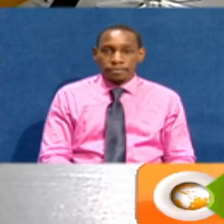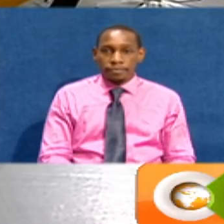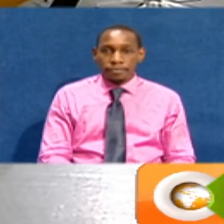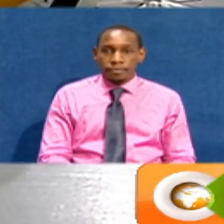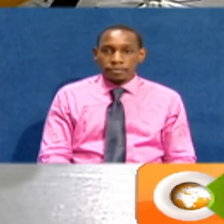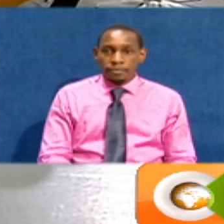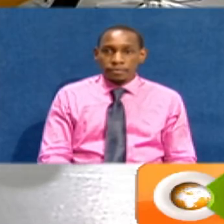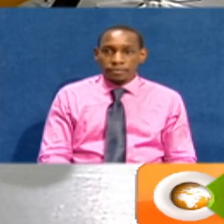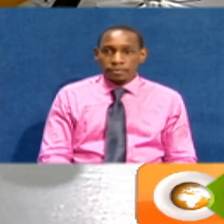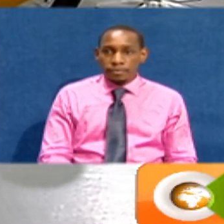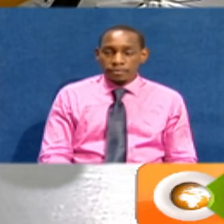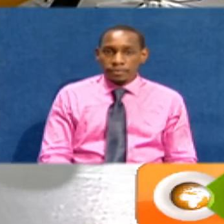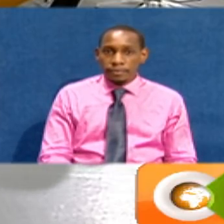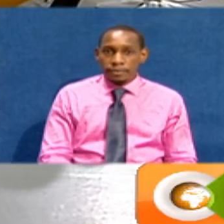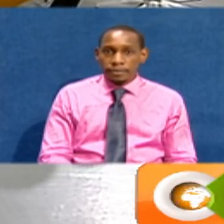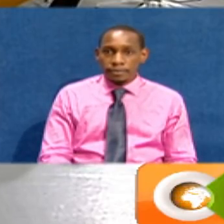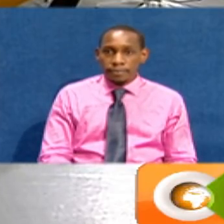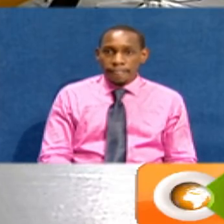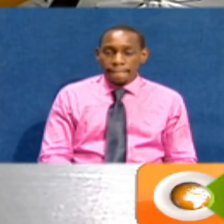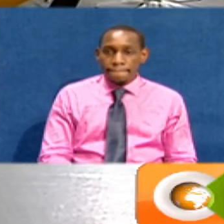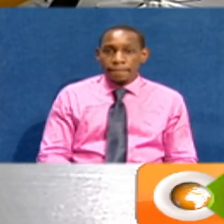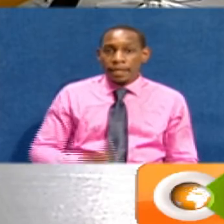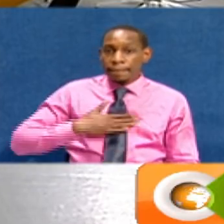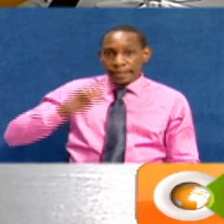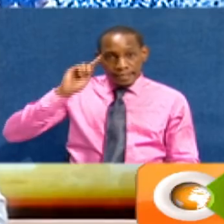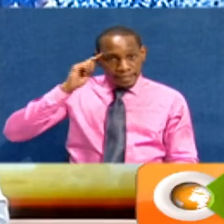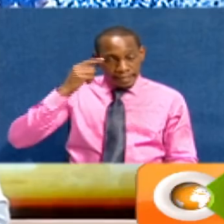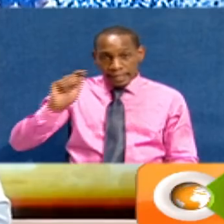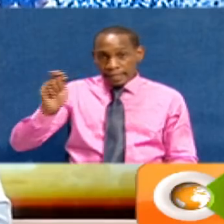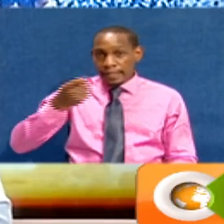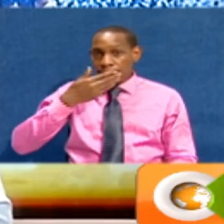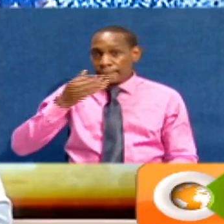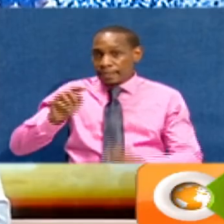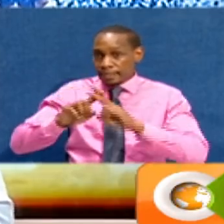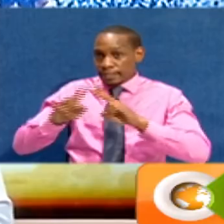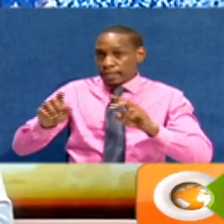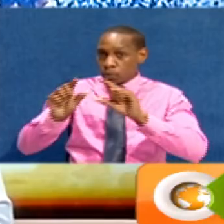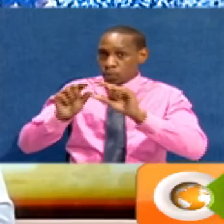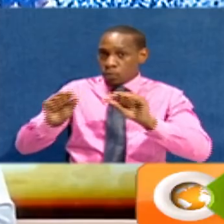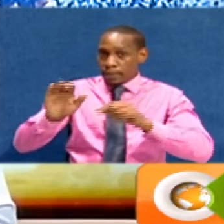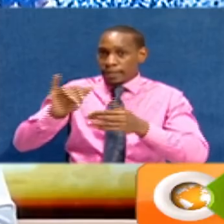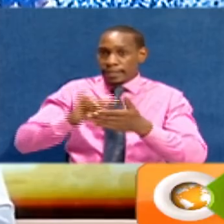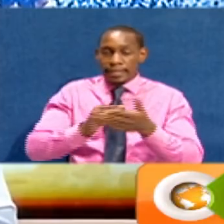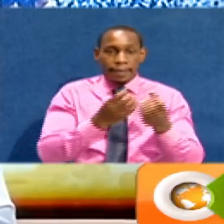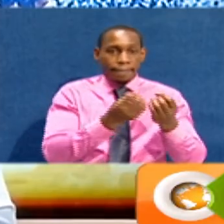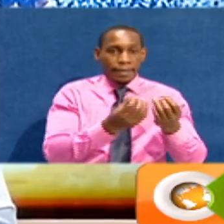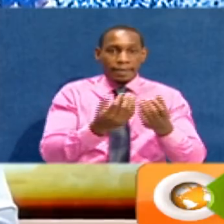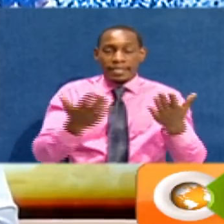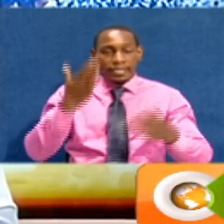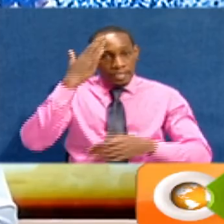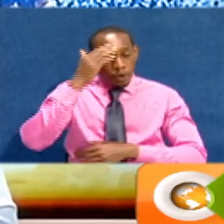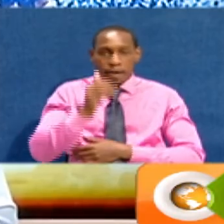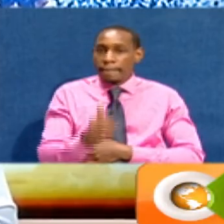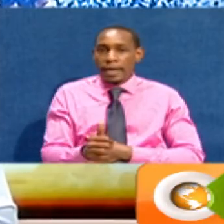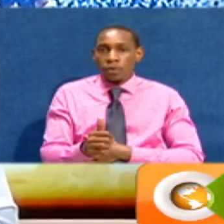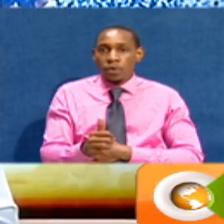fast. The tests and I think that's where we should start as a country, Joe, with what Jamila is saying. There are so many